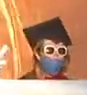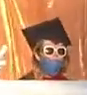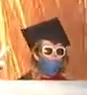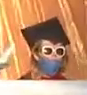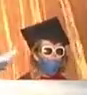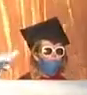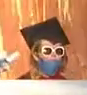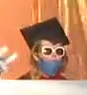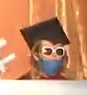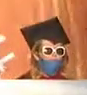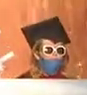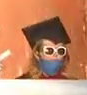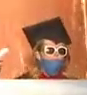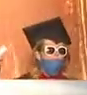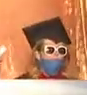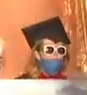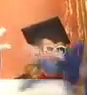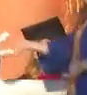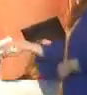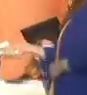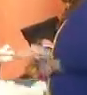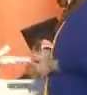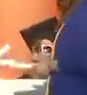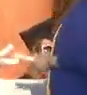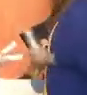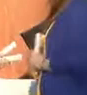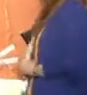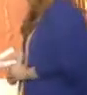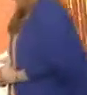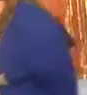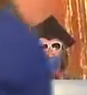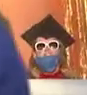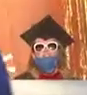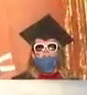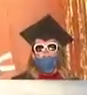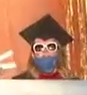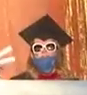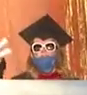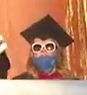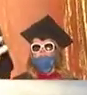Carissa Wilkins Luton with high honors.